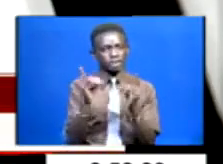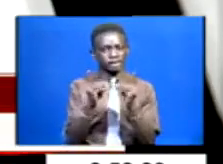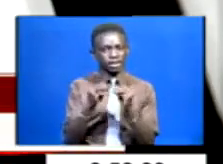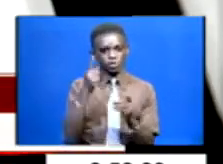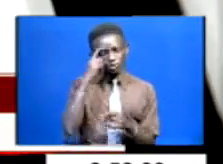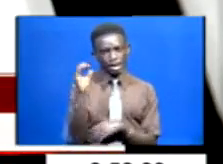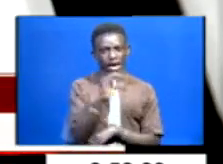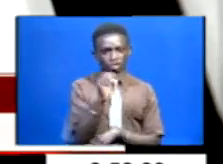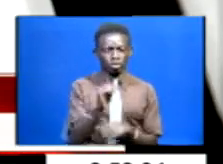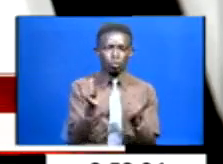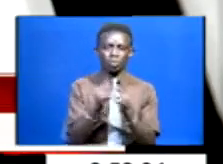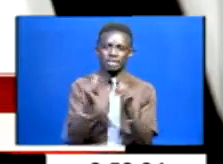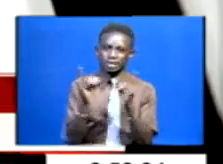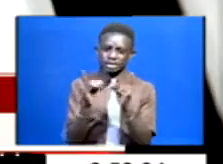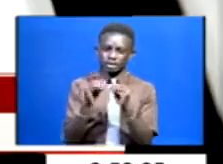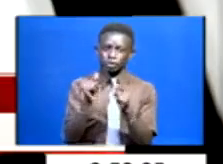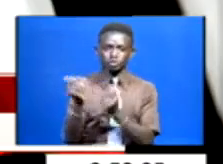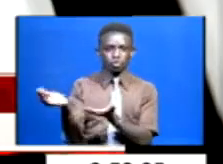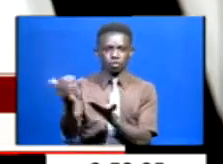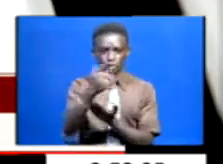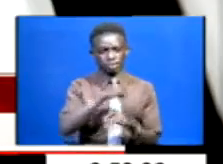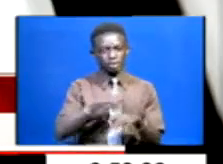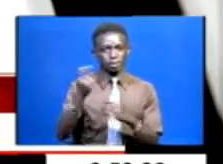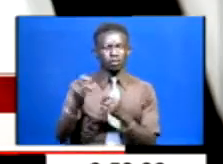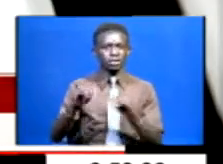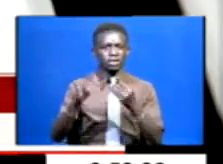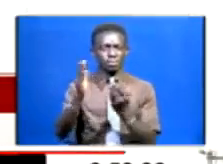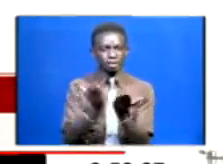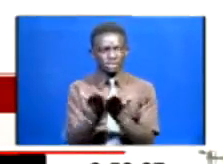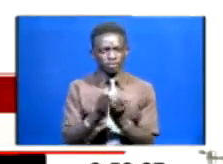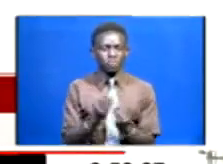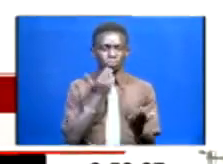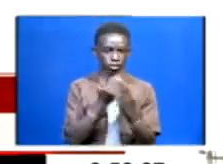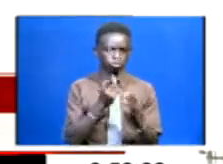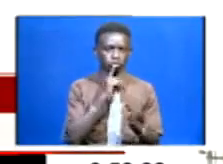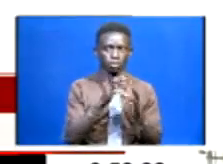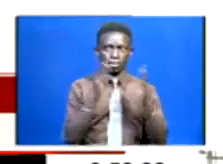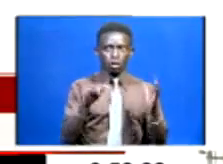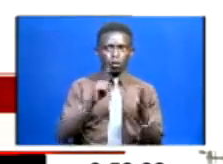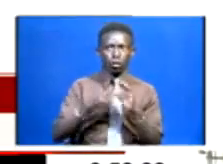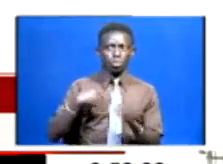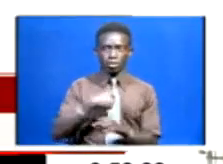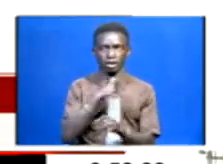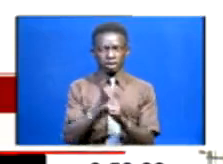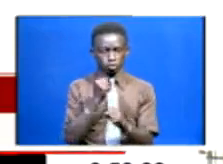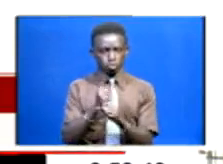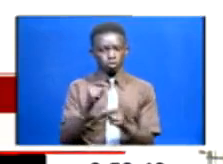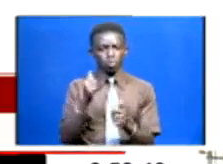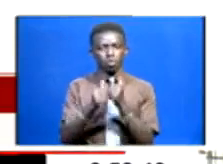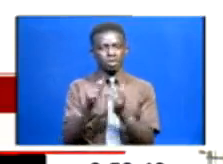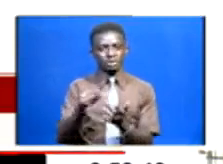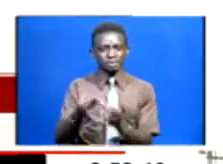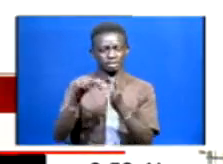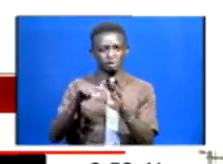data that you collect while you're rendering your service? Thank you so much. What we do, which is unique to any other company in terms